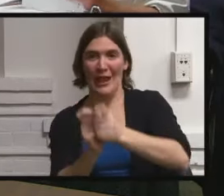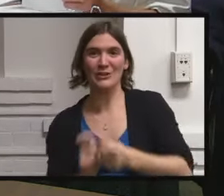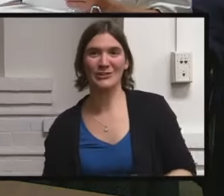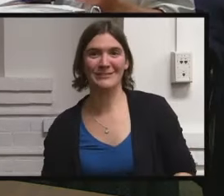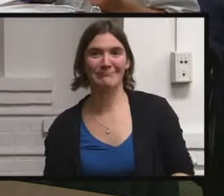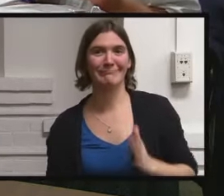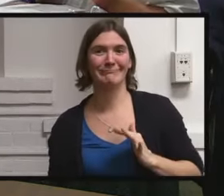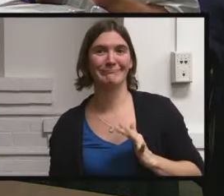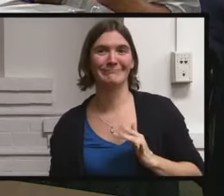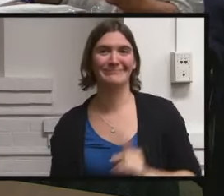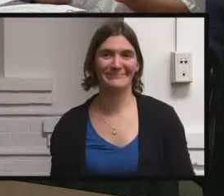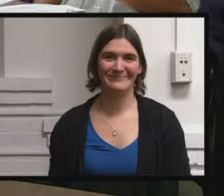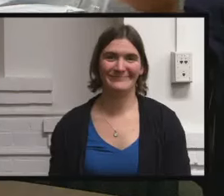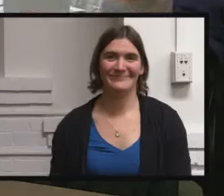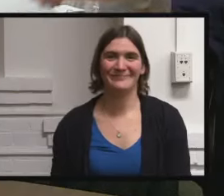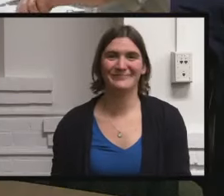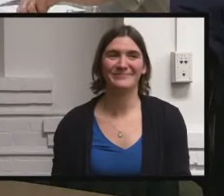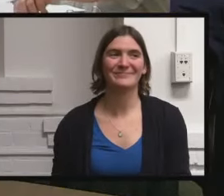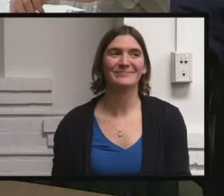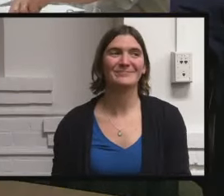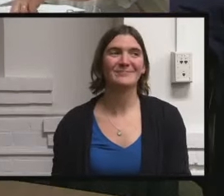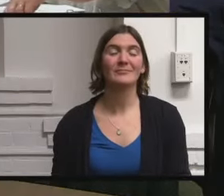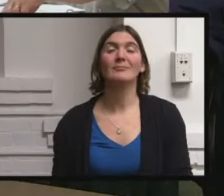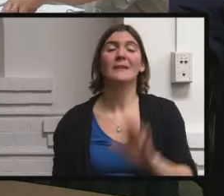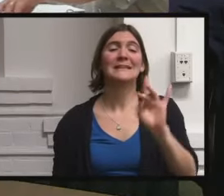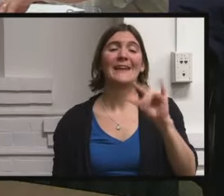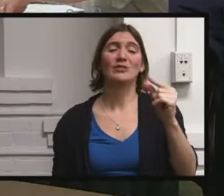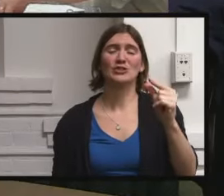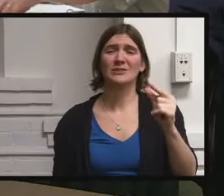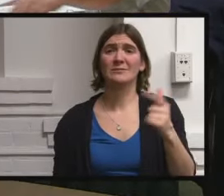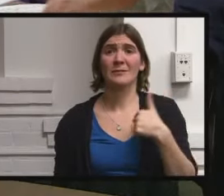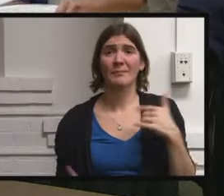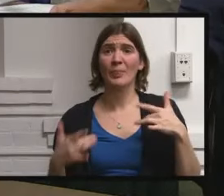Well, it's we've been very pleased to be able to